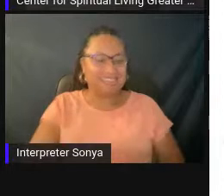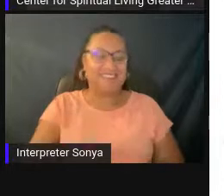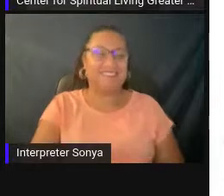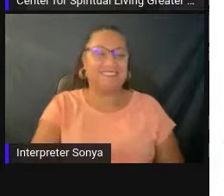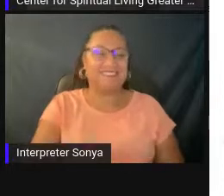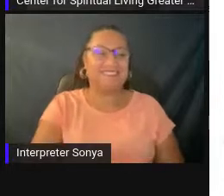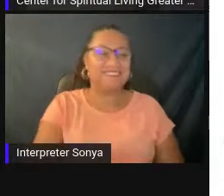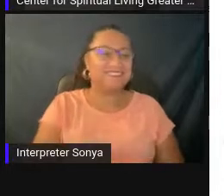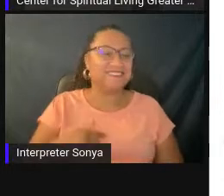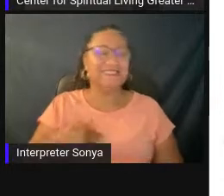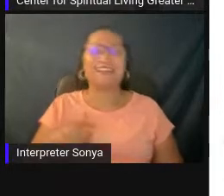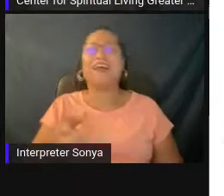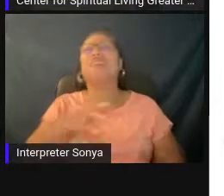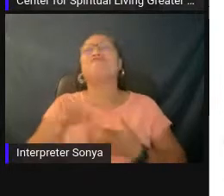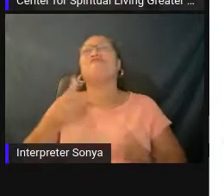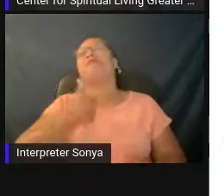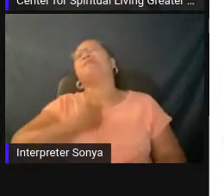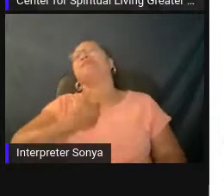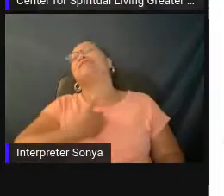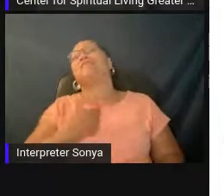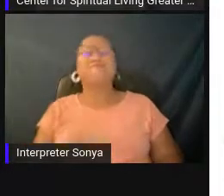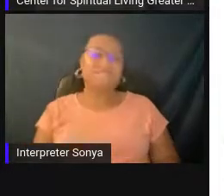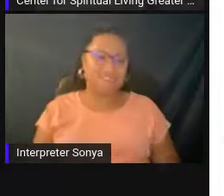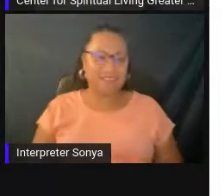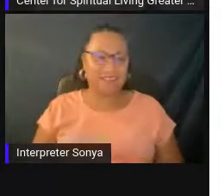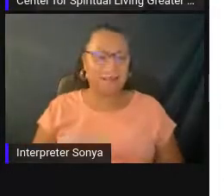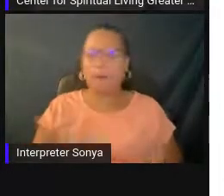All right, I'm cracking myself up. Okay, moving on.